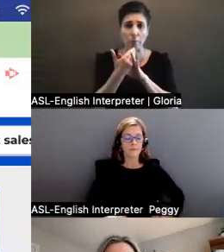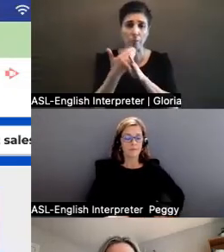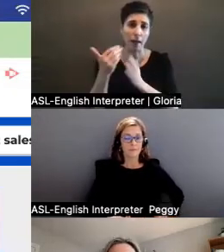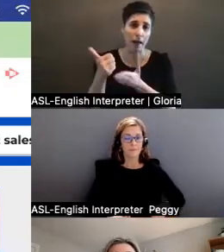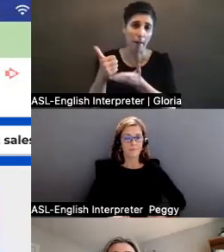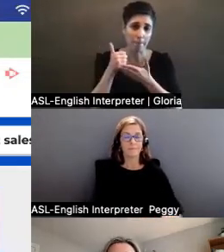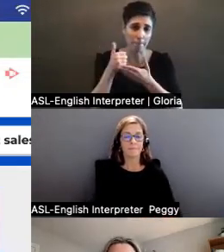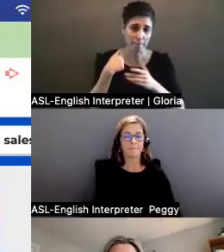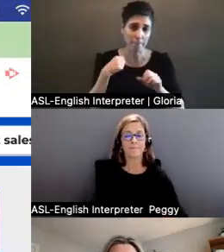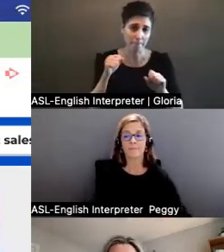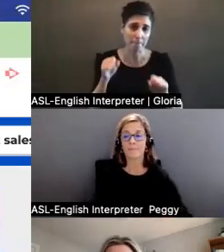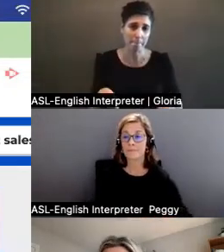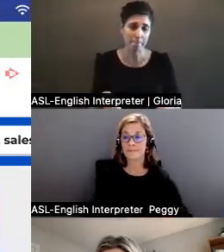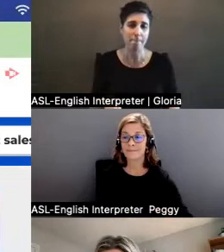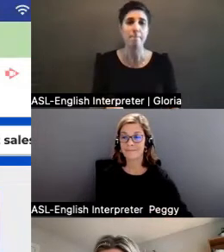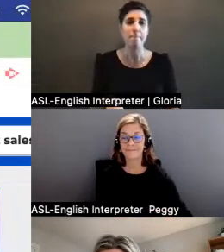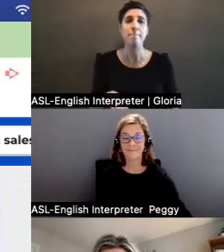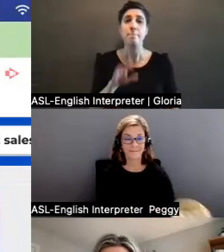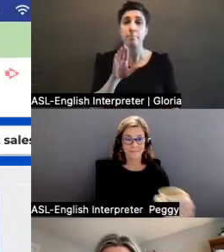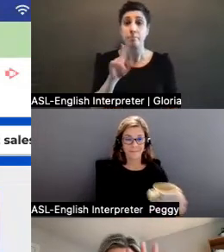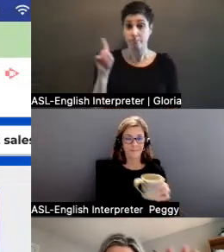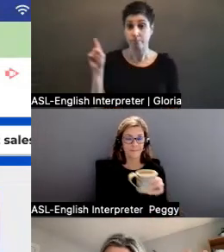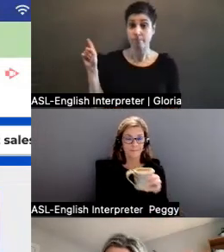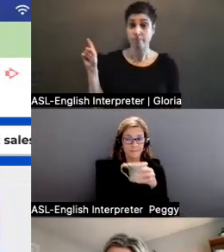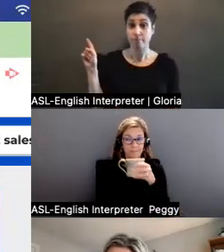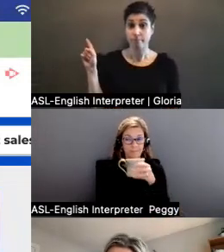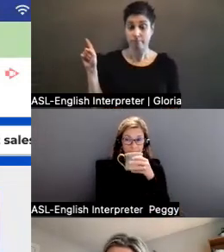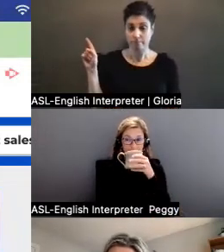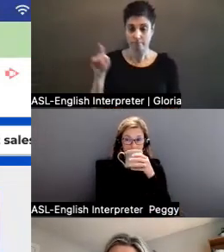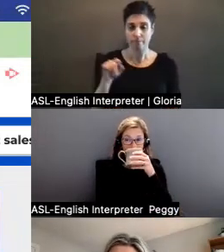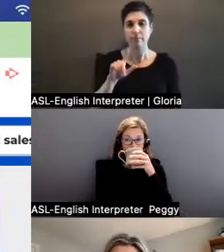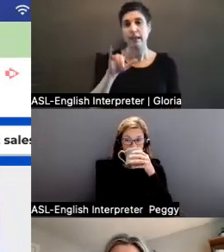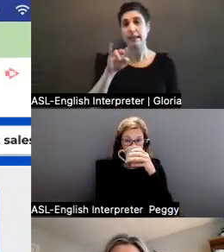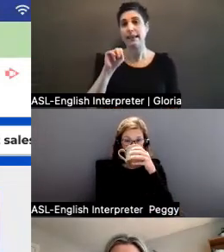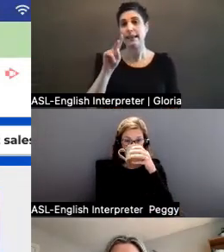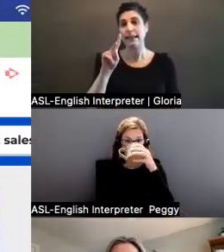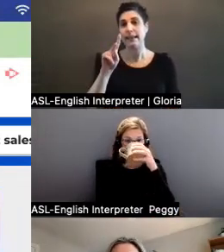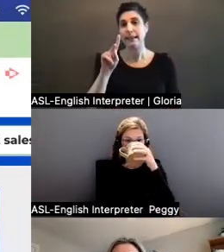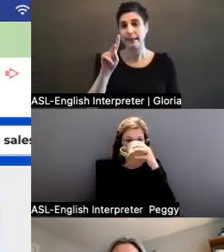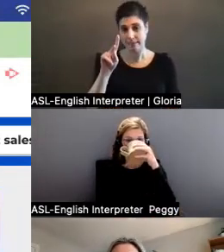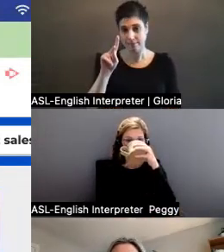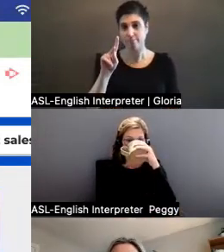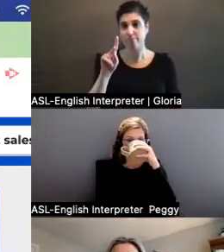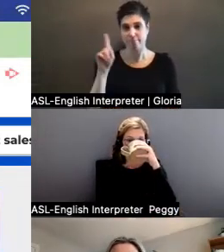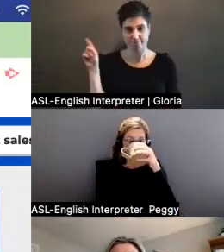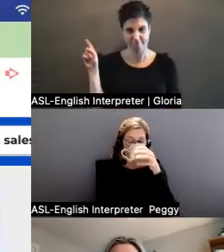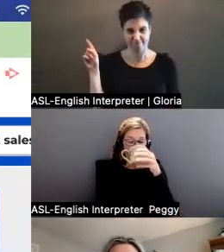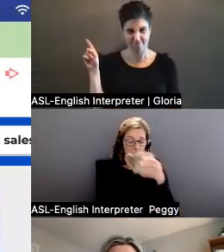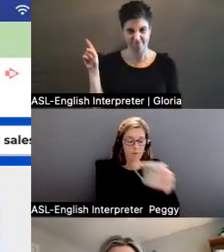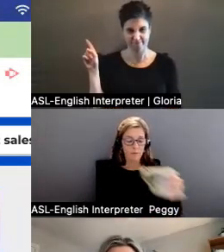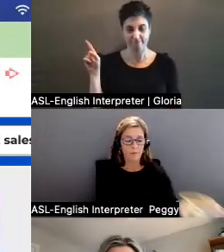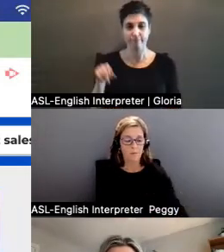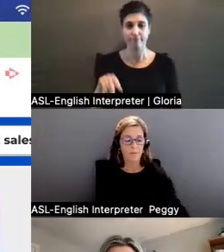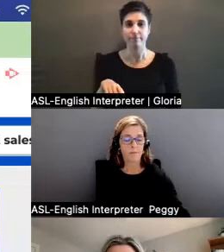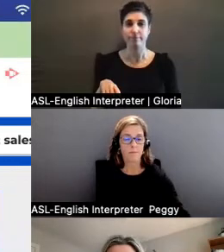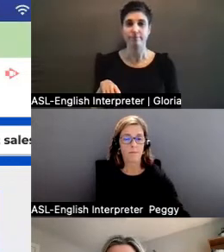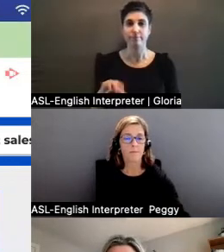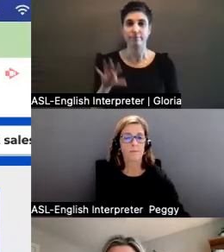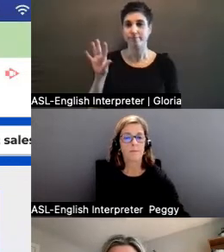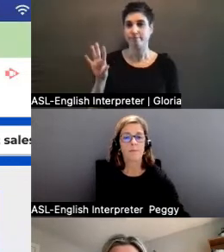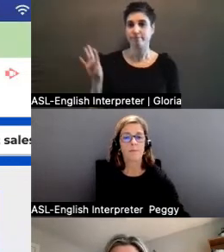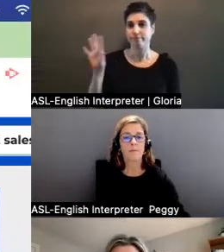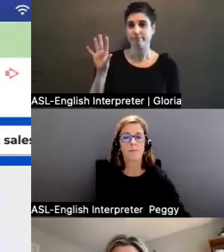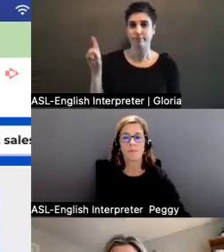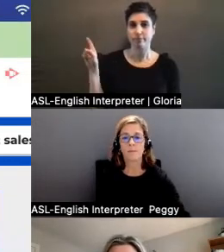well. So now, as you will see, I clicked on the Kahoot link that was in the slides, and it's going to take me to a page where I'm not logged